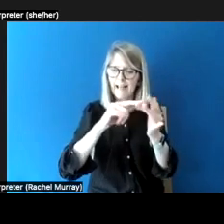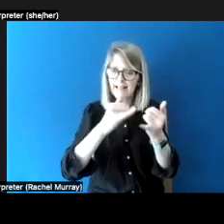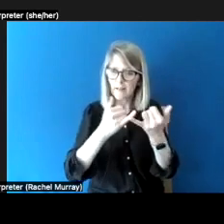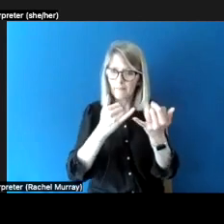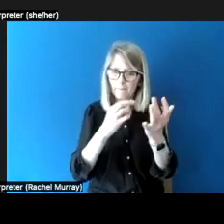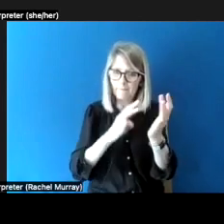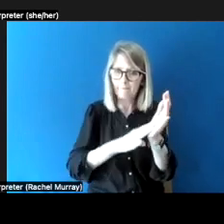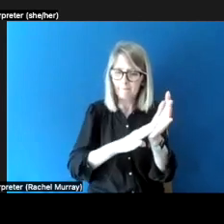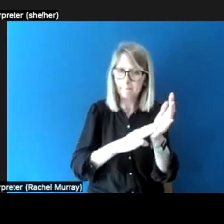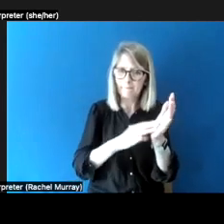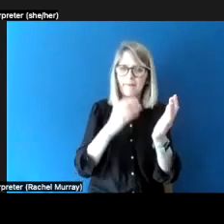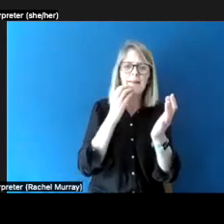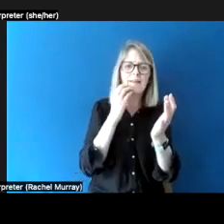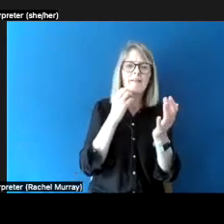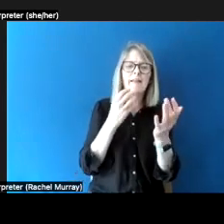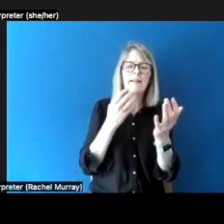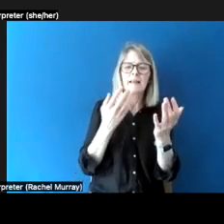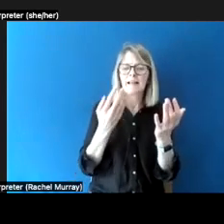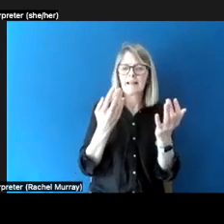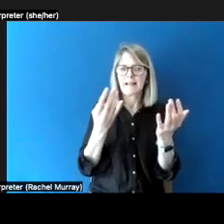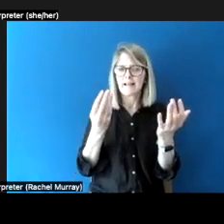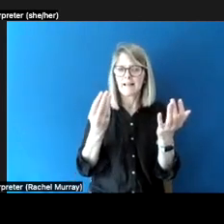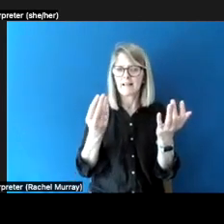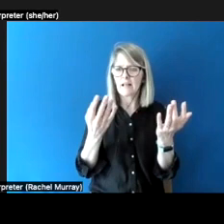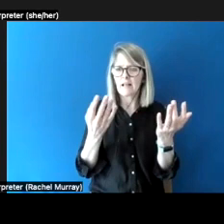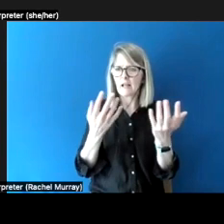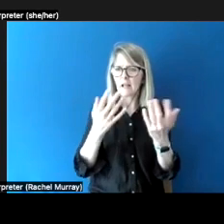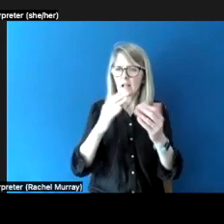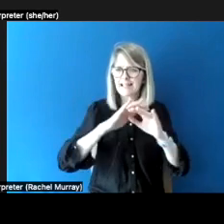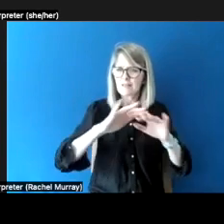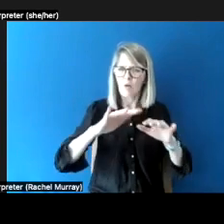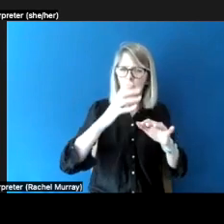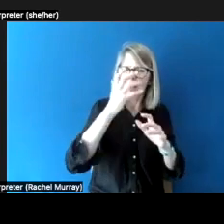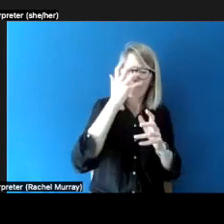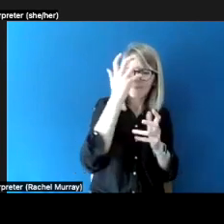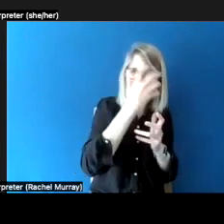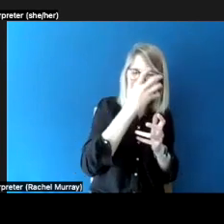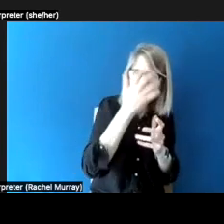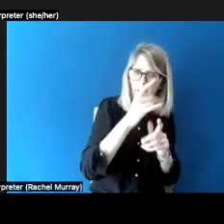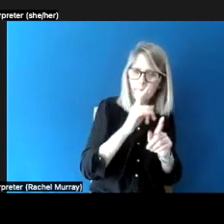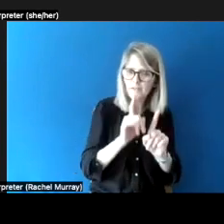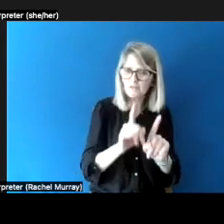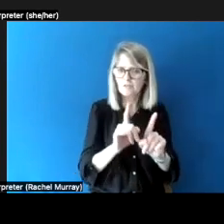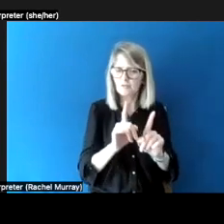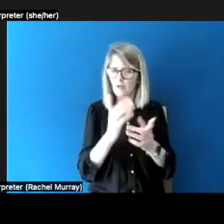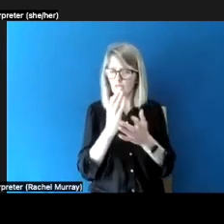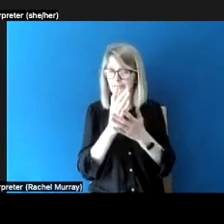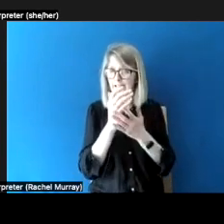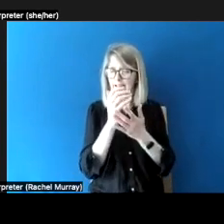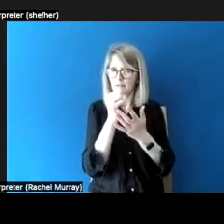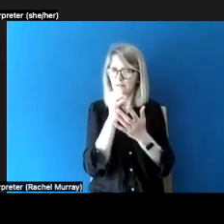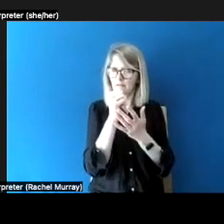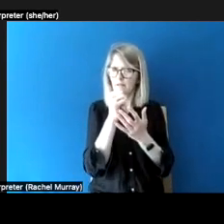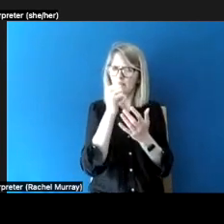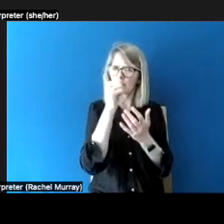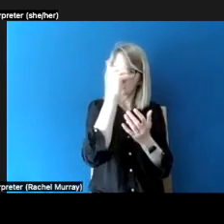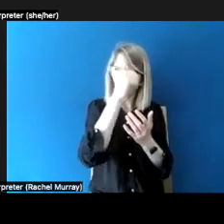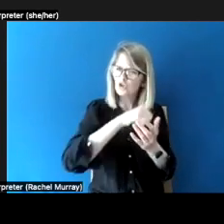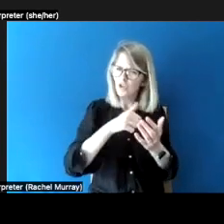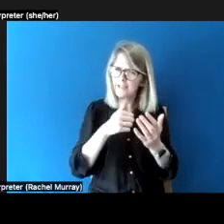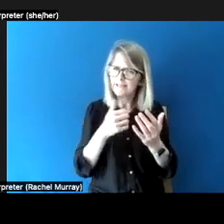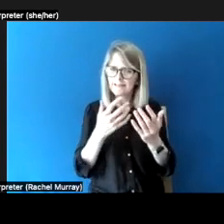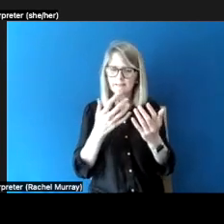something, it's there by mistake, but it's a very conscious thing where different